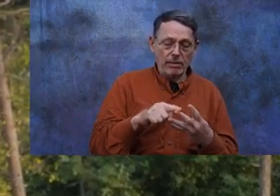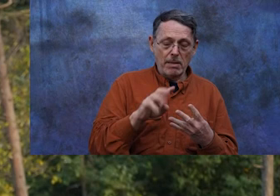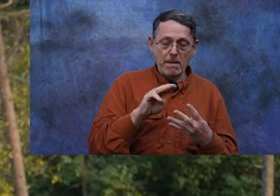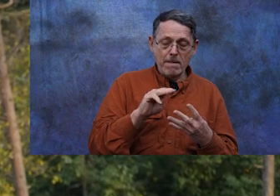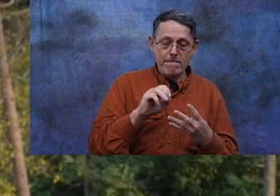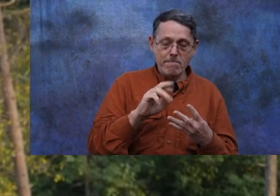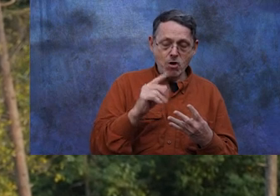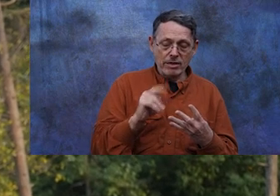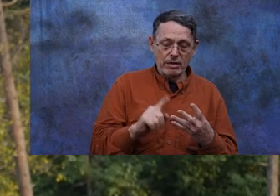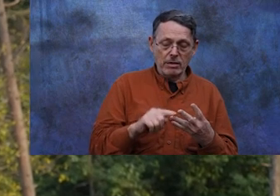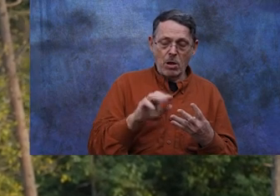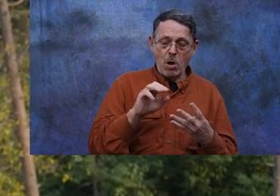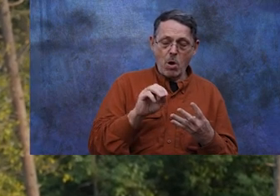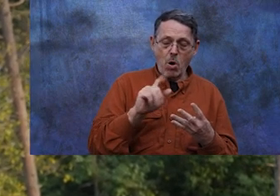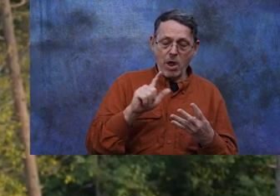Oya,